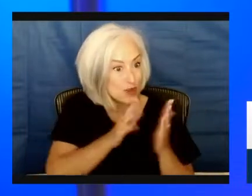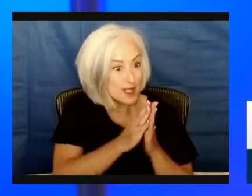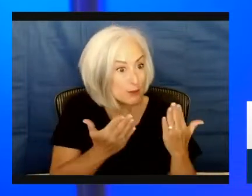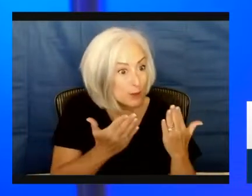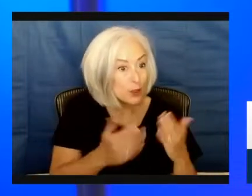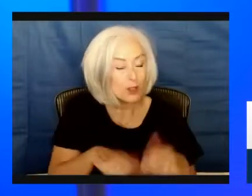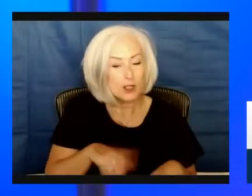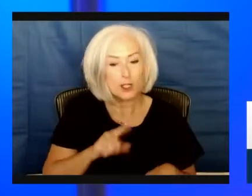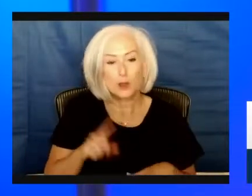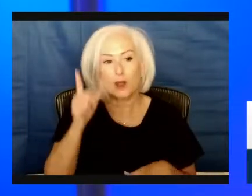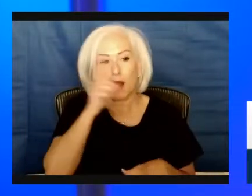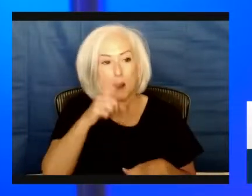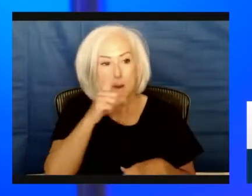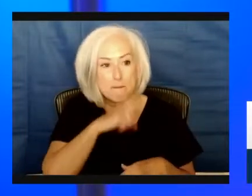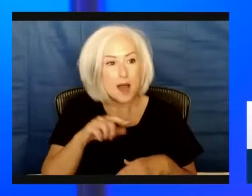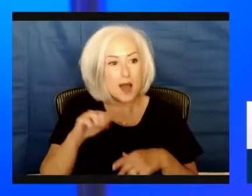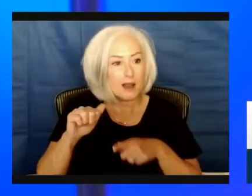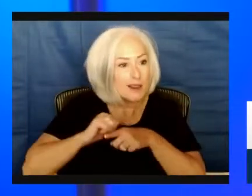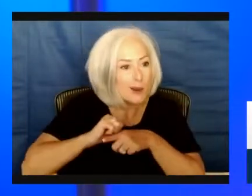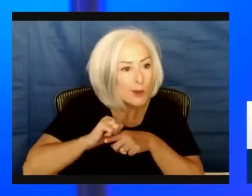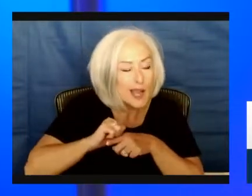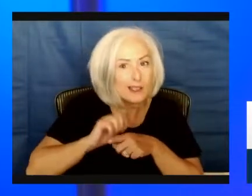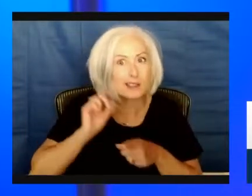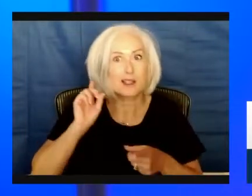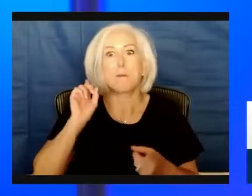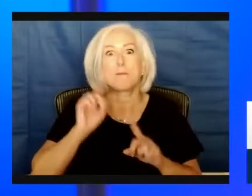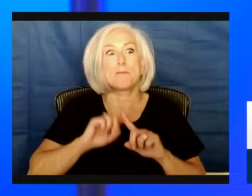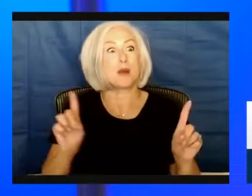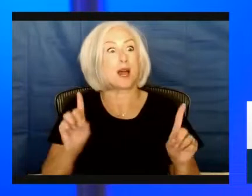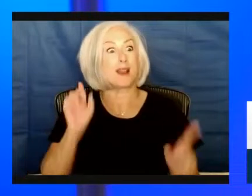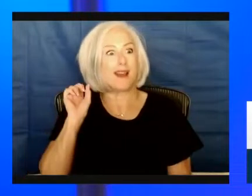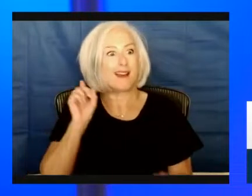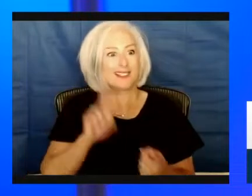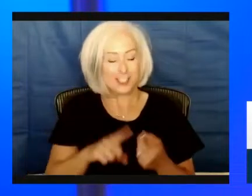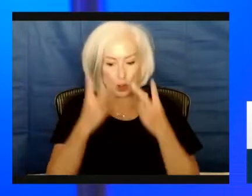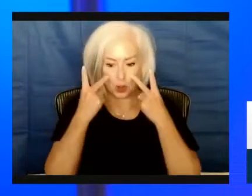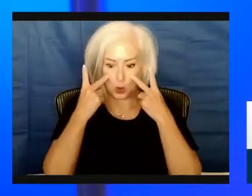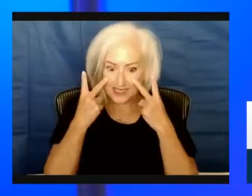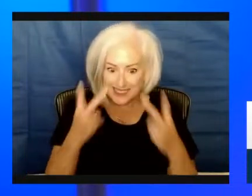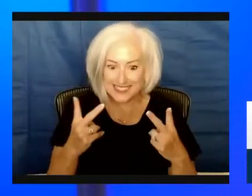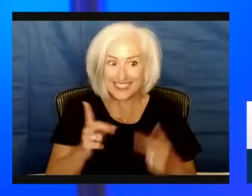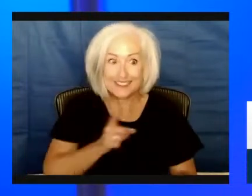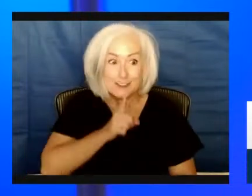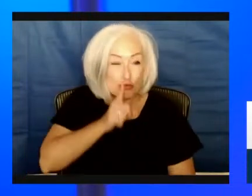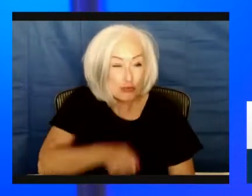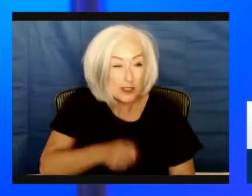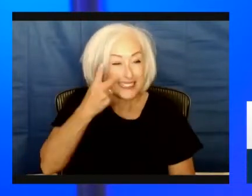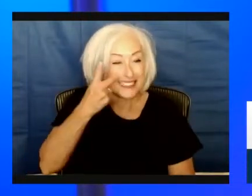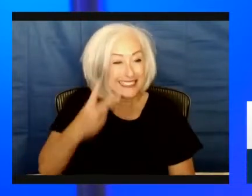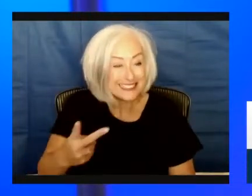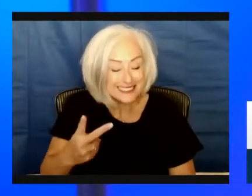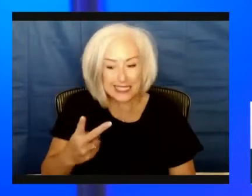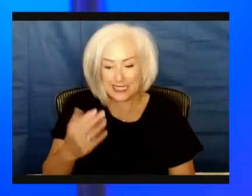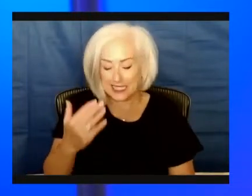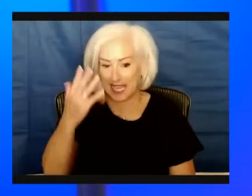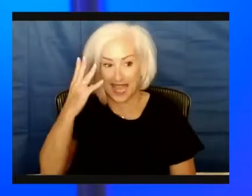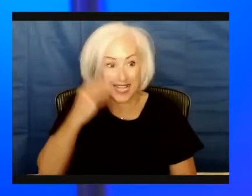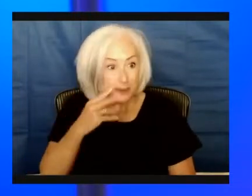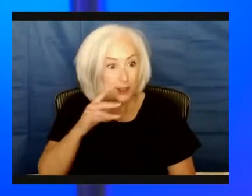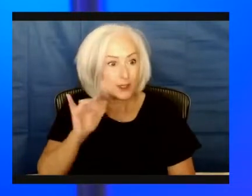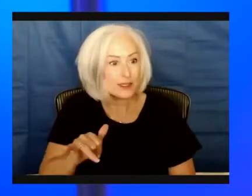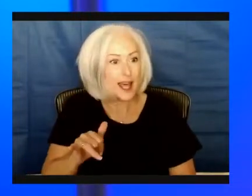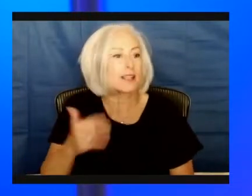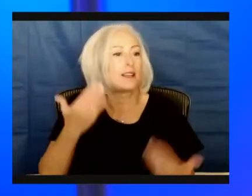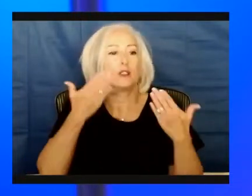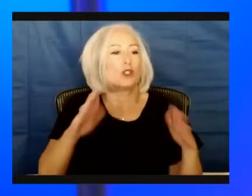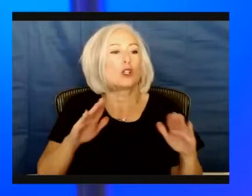scenarios, but until you're really on one of those scenes and you see that and experience it, you really don't know how you're going to respond. So I think that's a real challenge, and I appreciate Matt bringing up